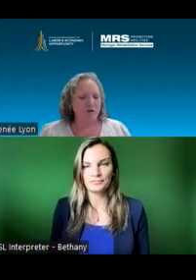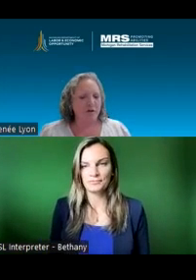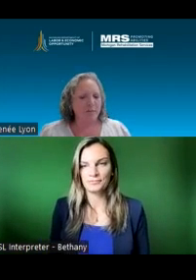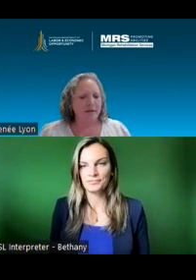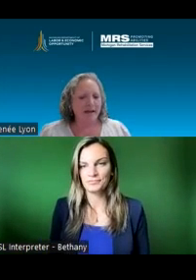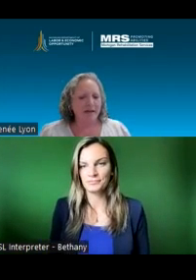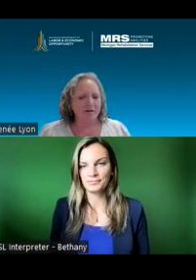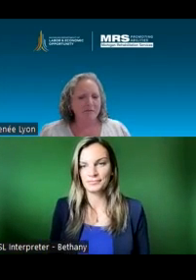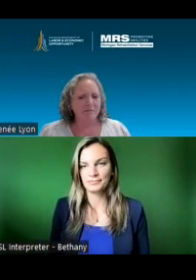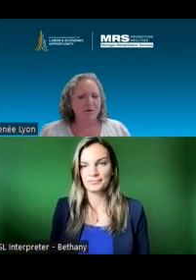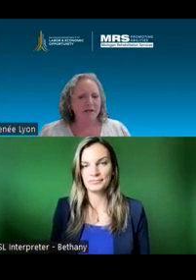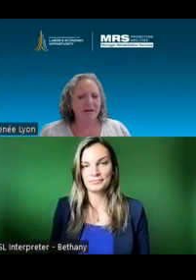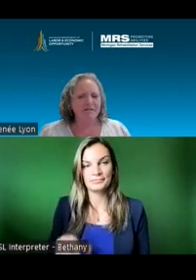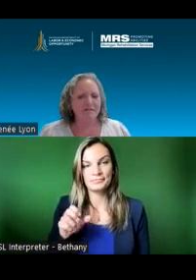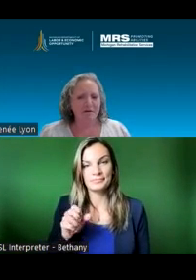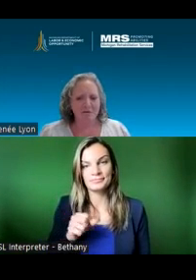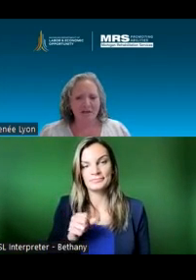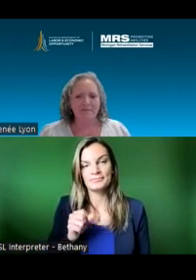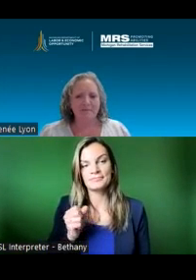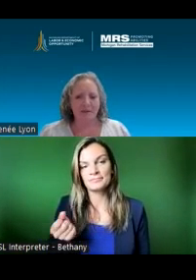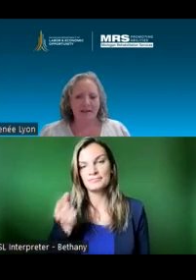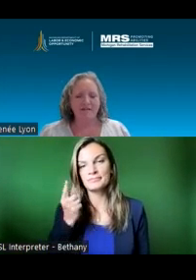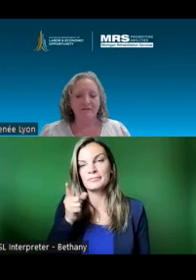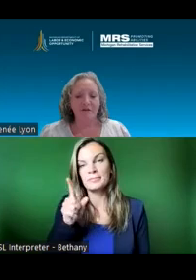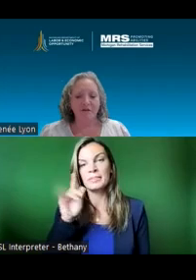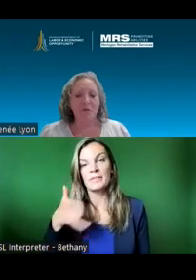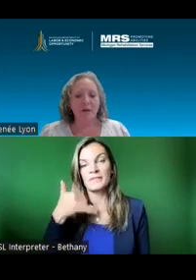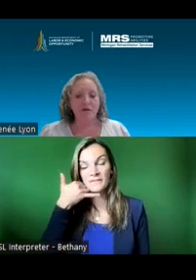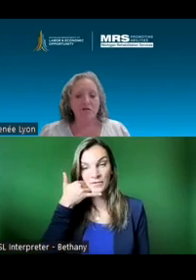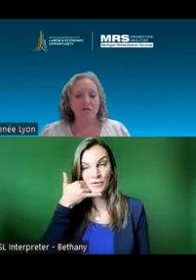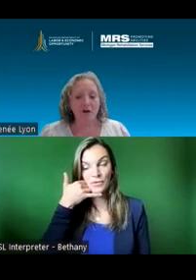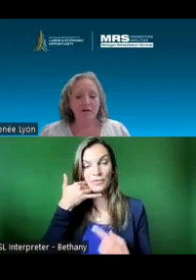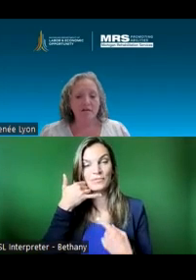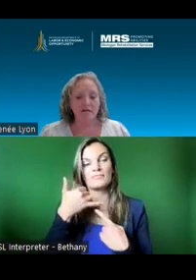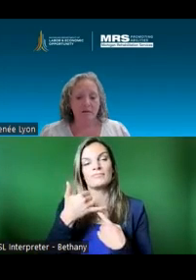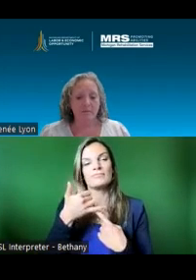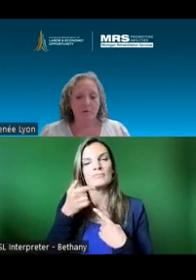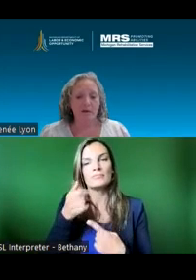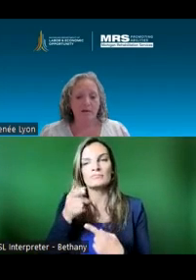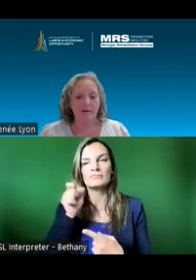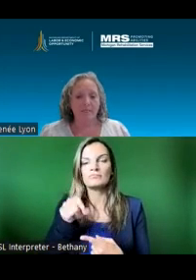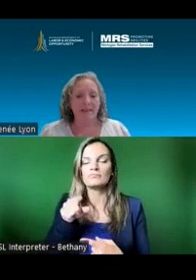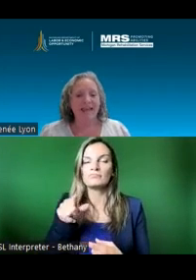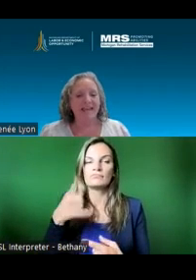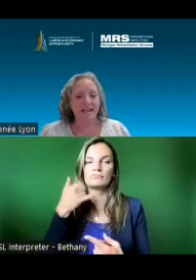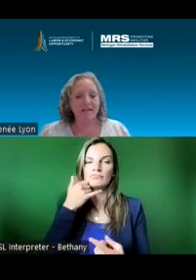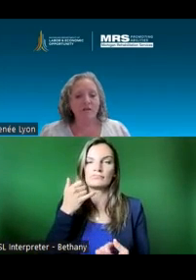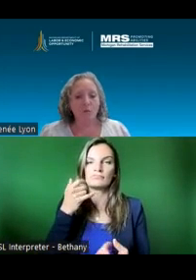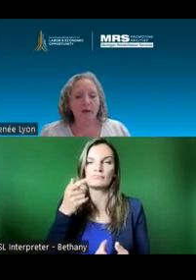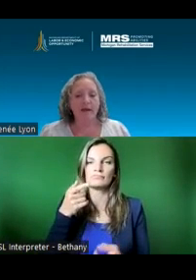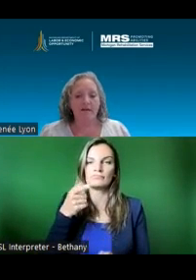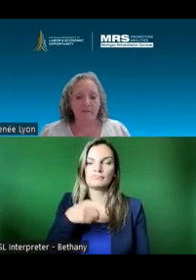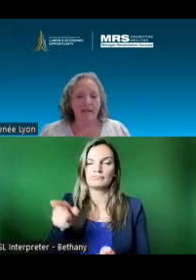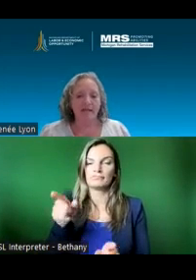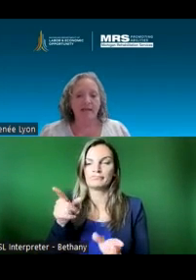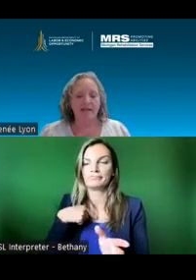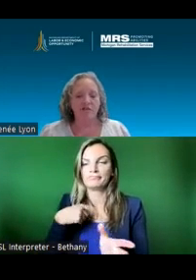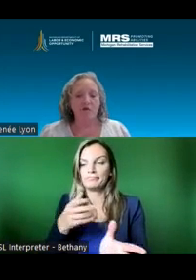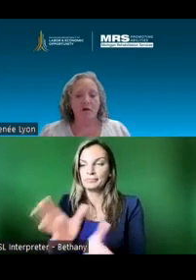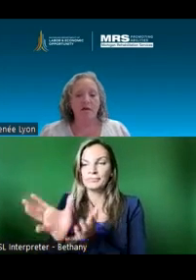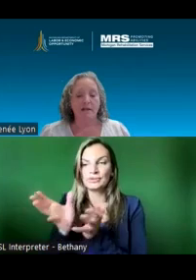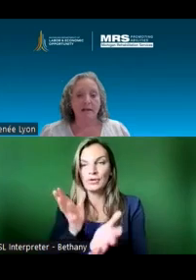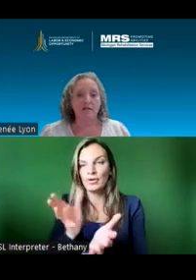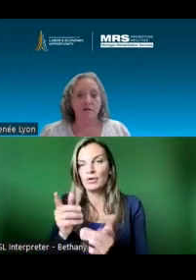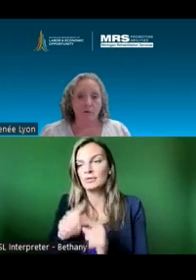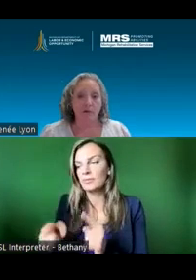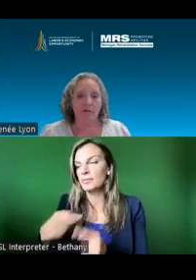Can you hear me now? Putting a phone in plain view when you talk to someone can get in the way of making a